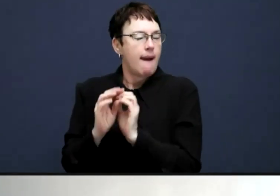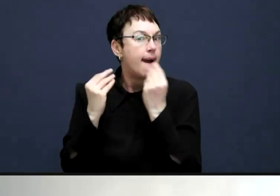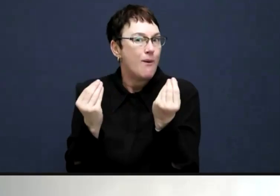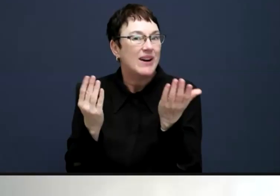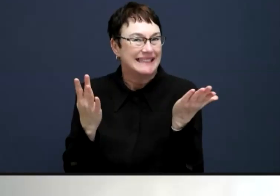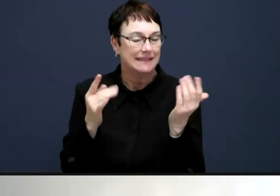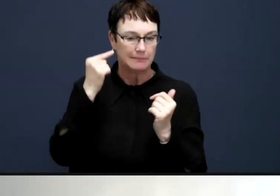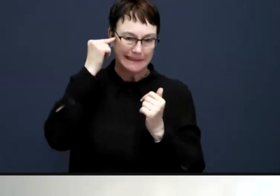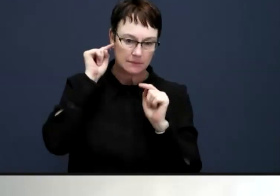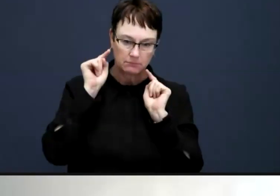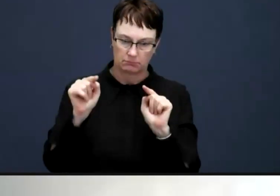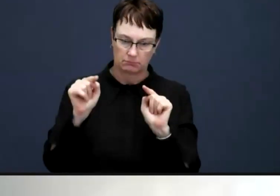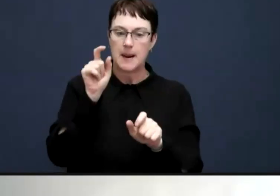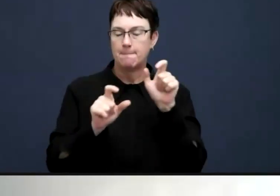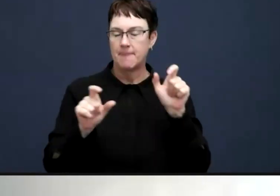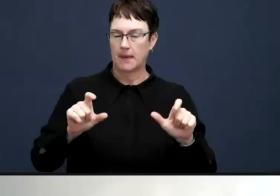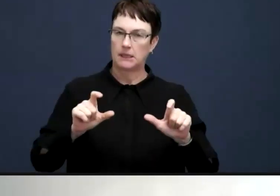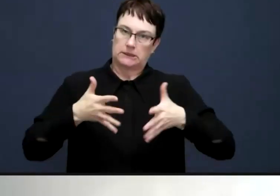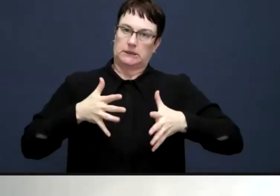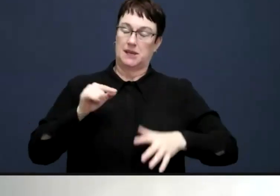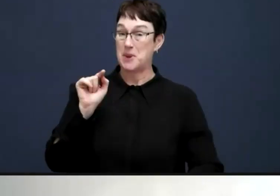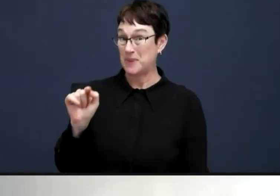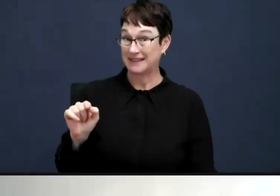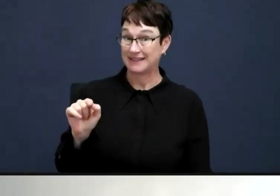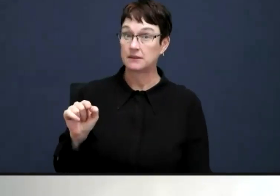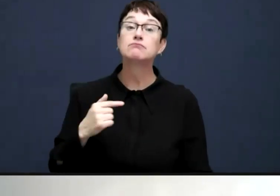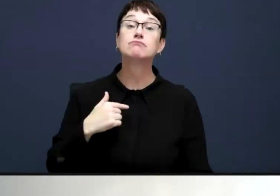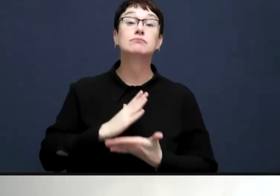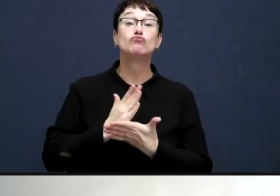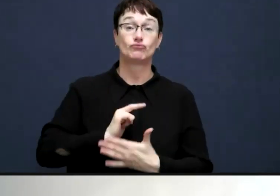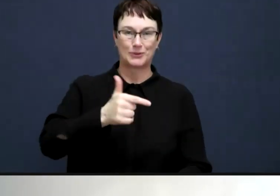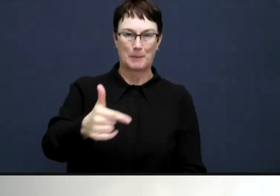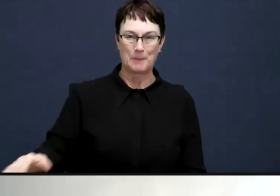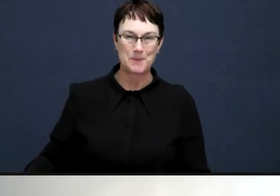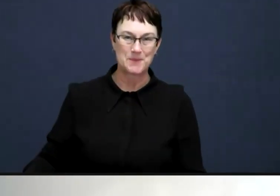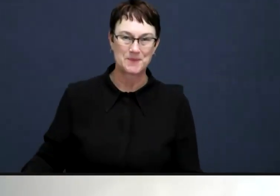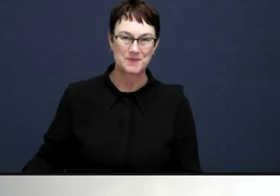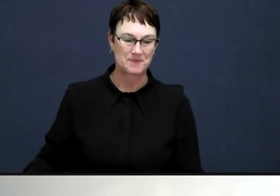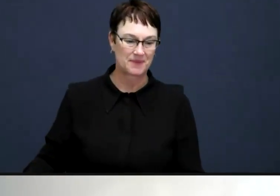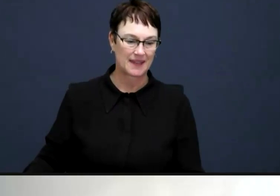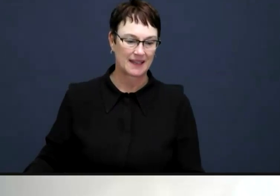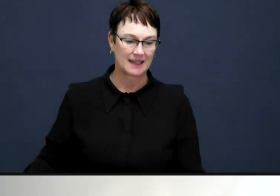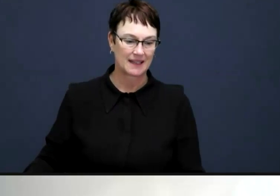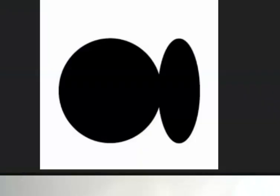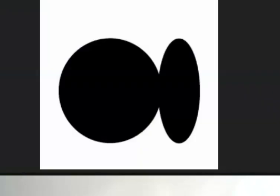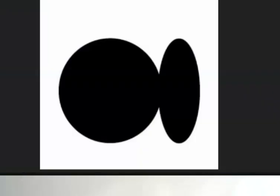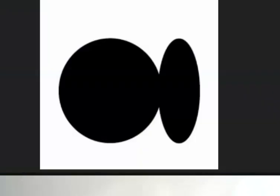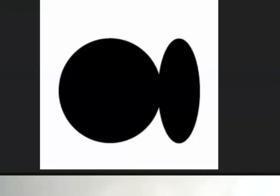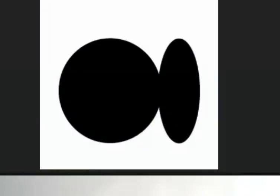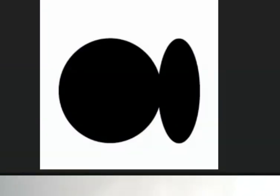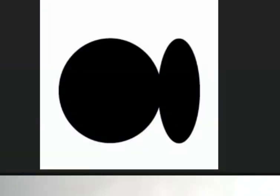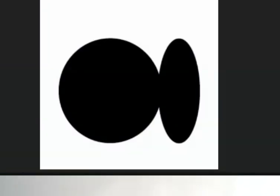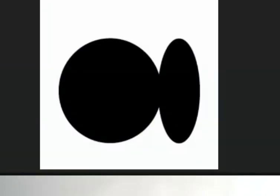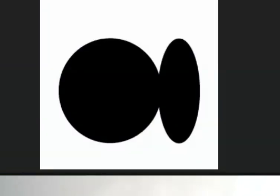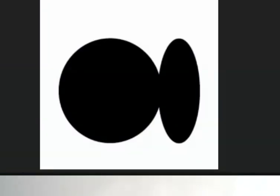And so when we engage with our enterprise customers around the world, it's easier to have a conversation about the accessibility of the web